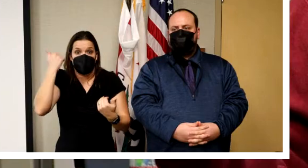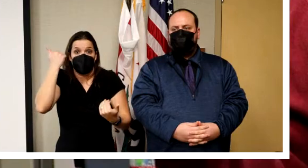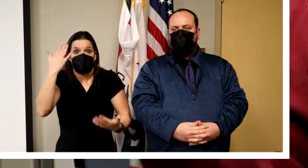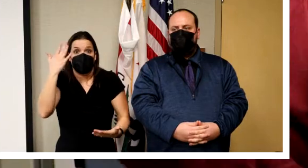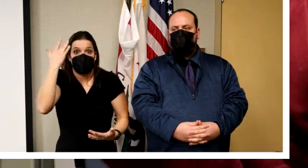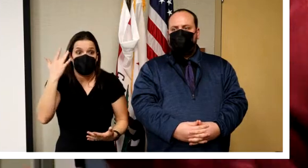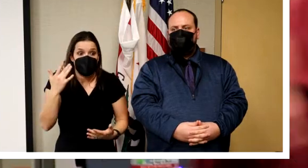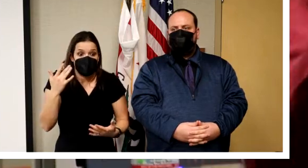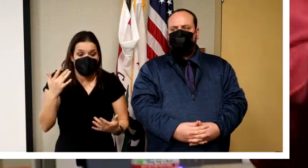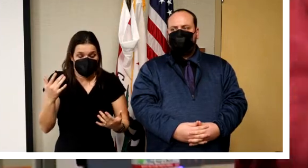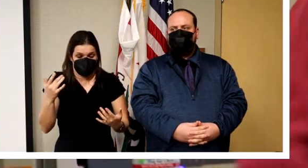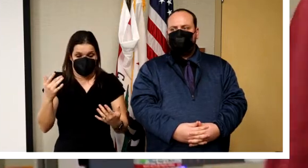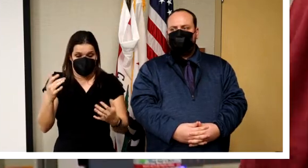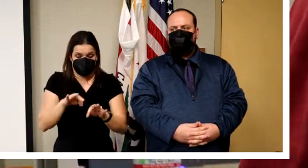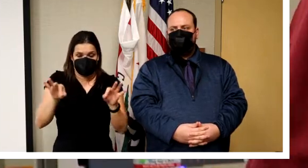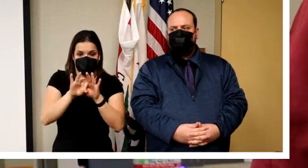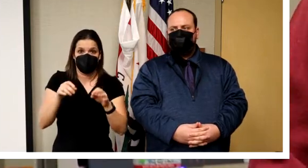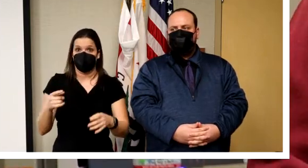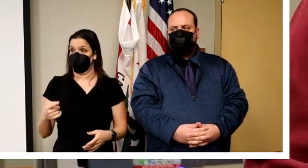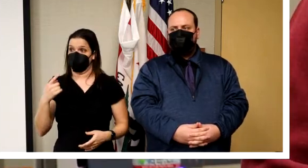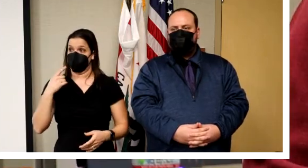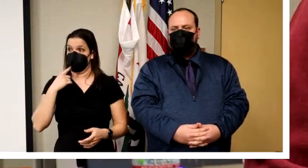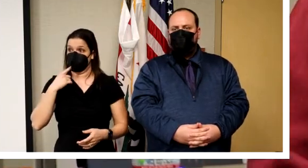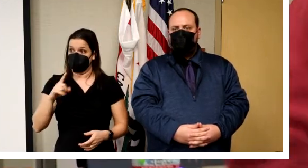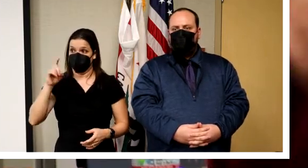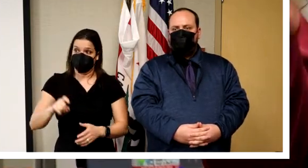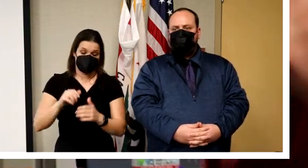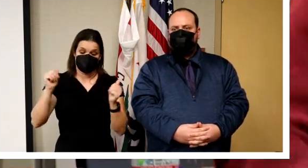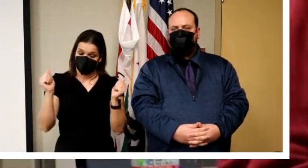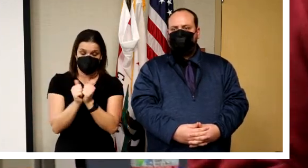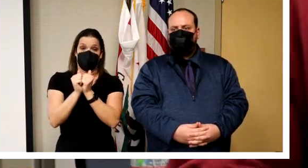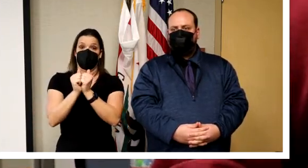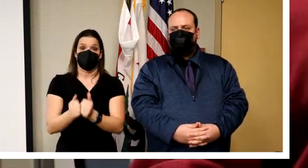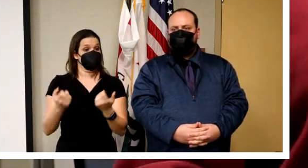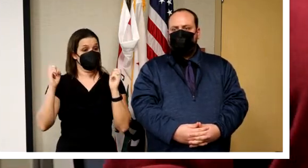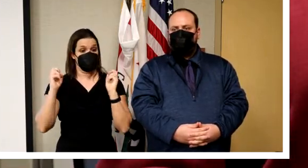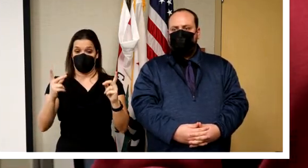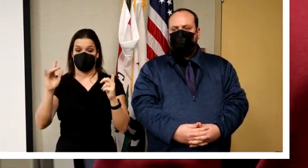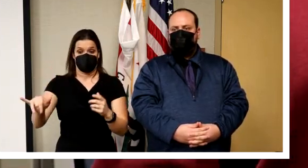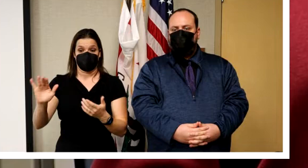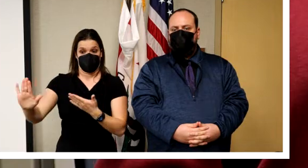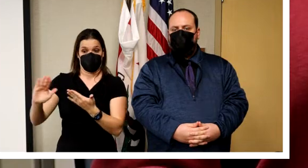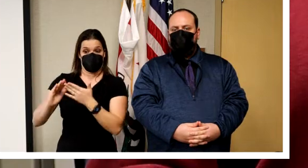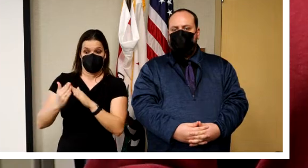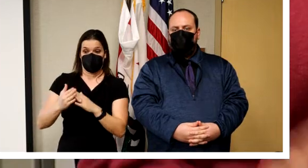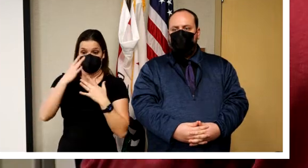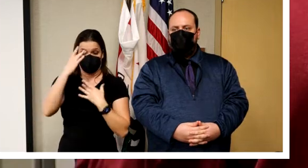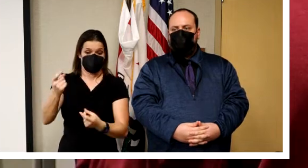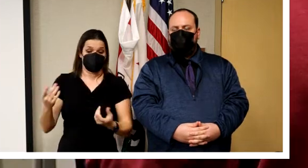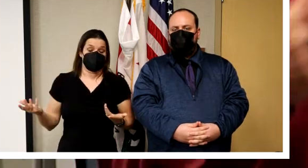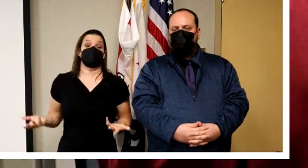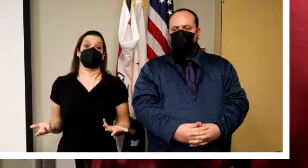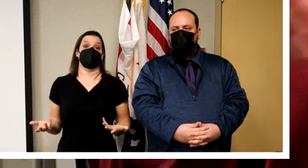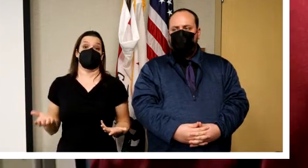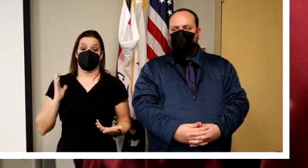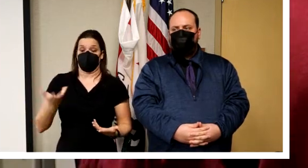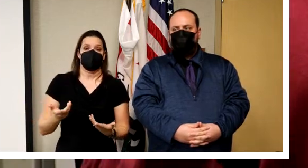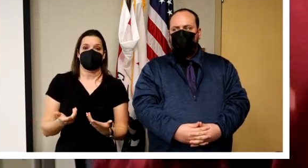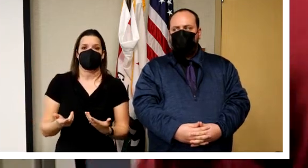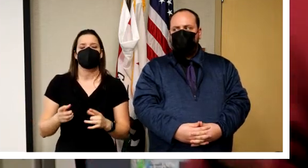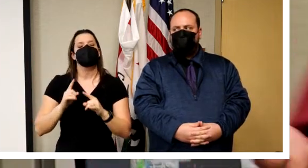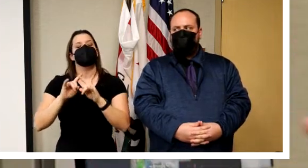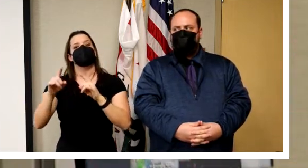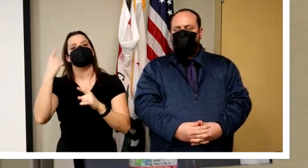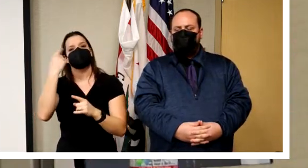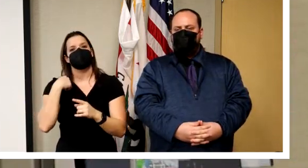talking about any people, but they said they needed to be together. Okay, that's their community of interest. So it is something